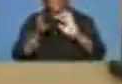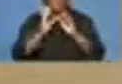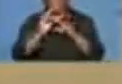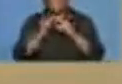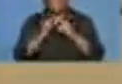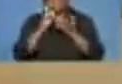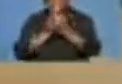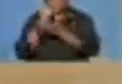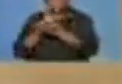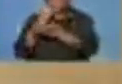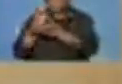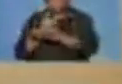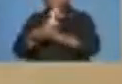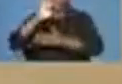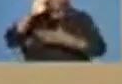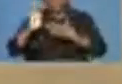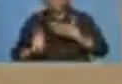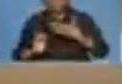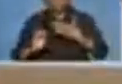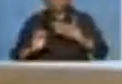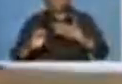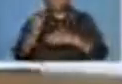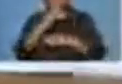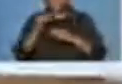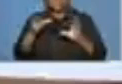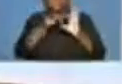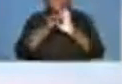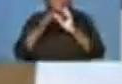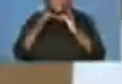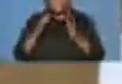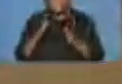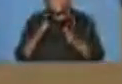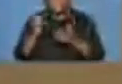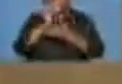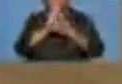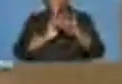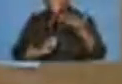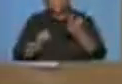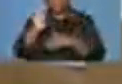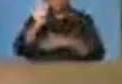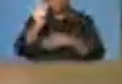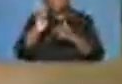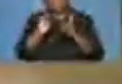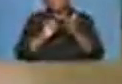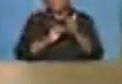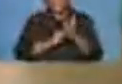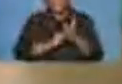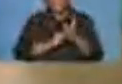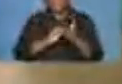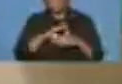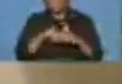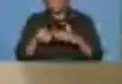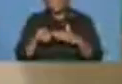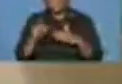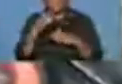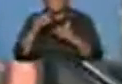negotiation process came to an end as the Bahamas Public Services Union and government signed a new $40 million industrial agreement at the Ministry of